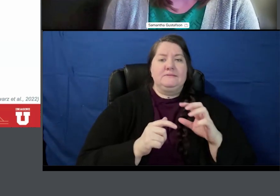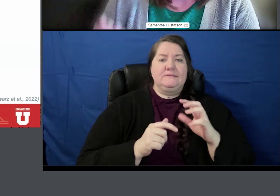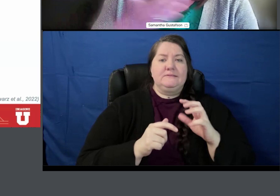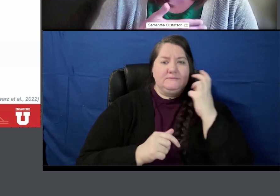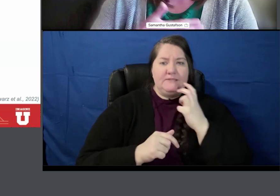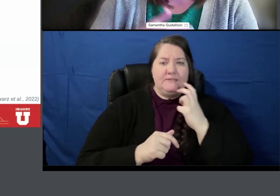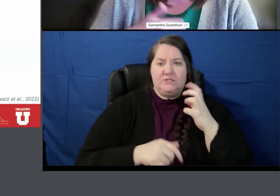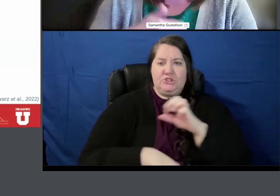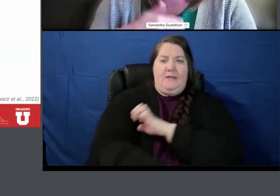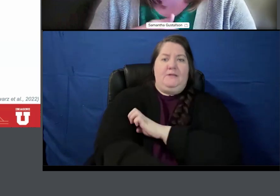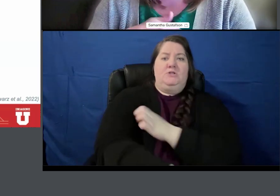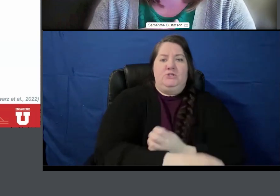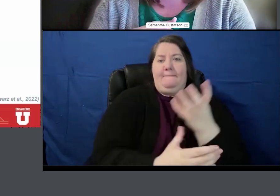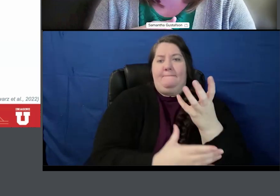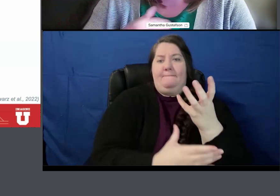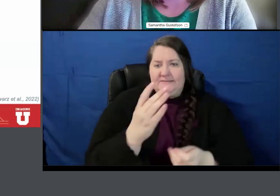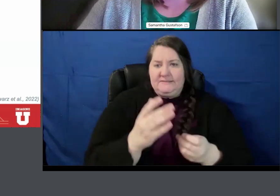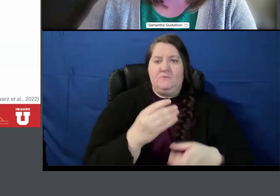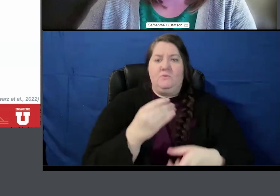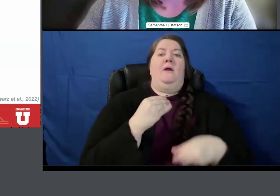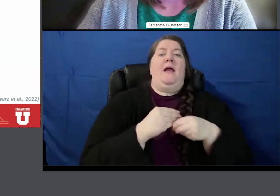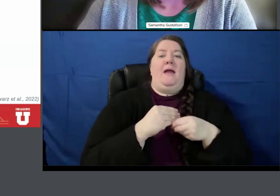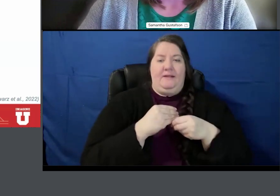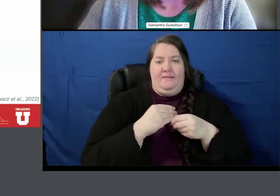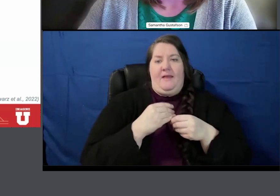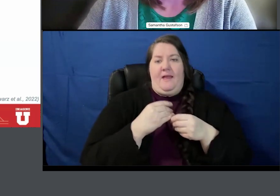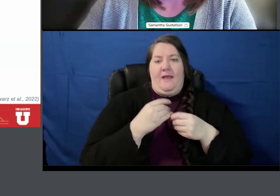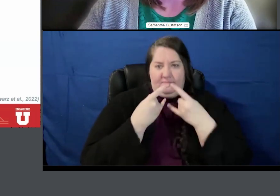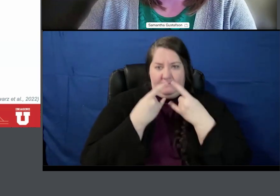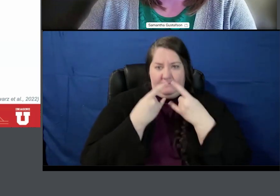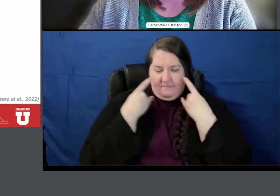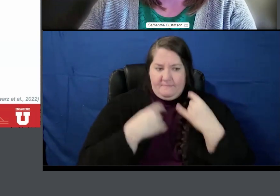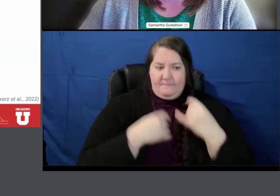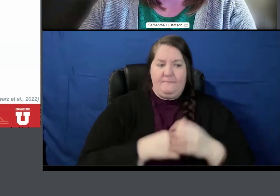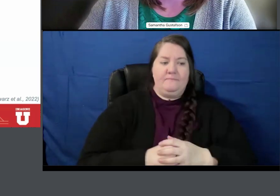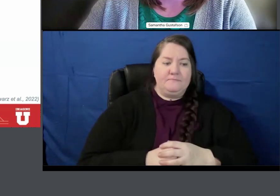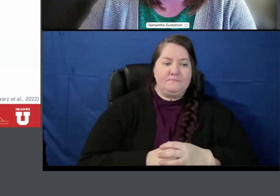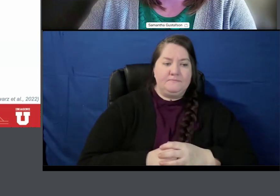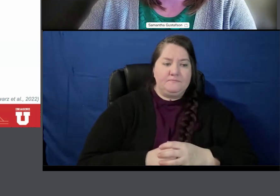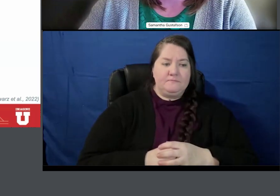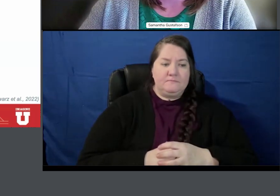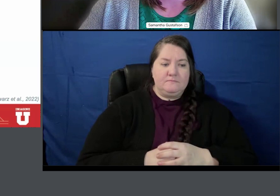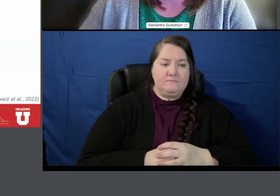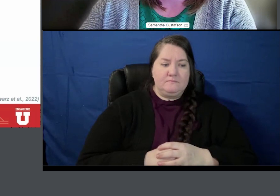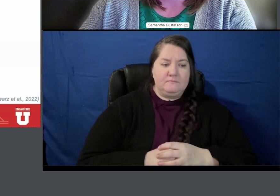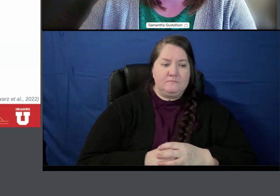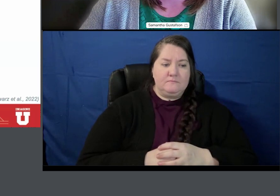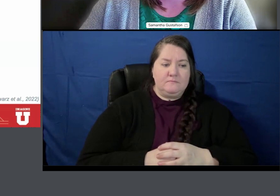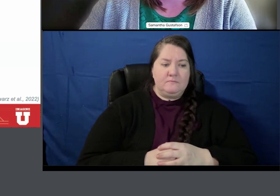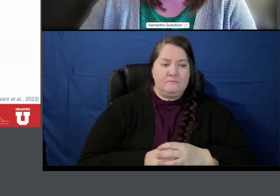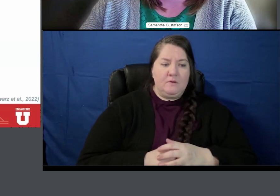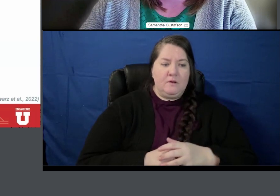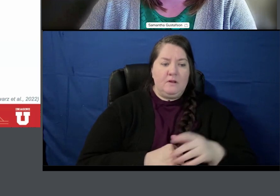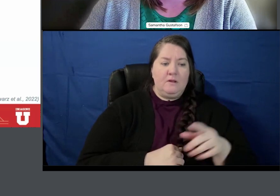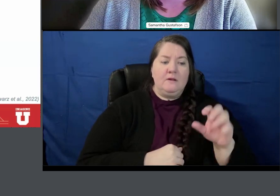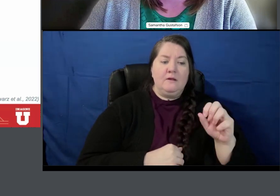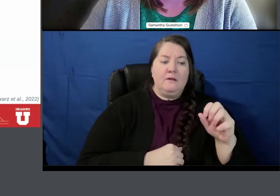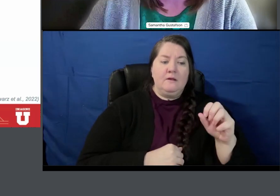missing when you put a fabric face mask on. And in this figure here, these are just, this is a spectrogram